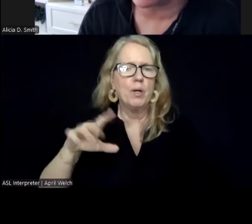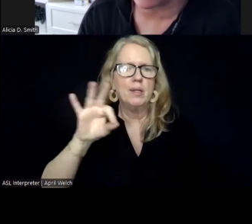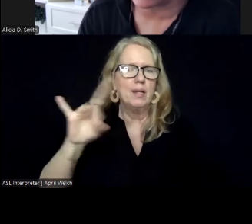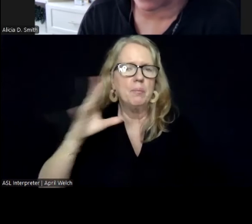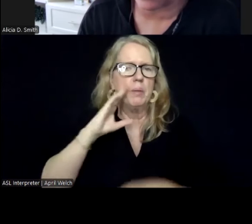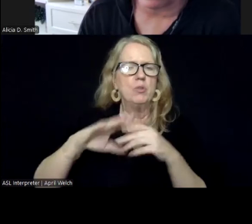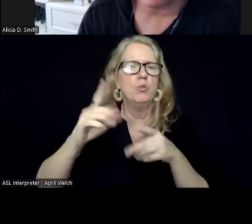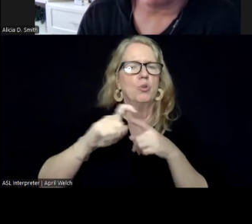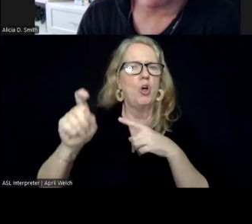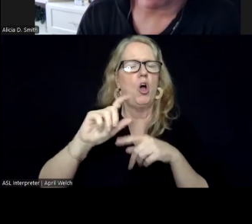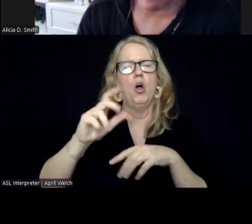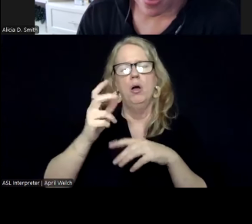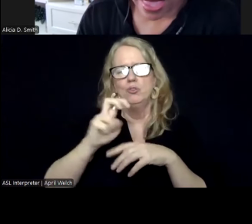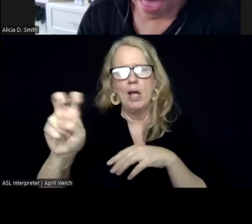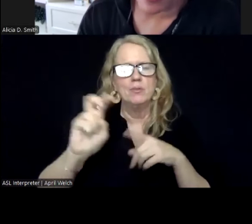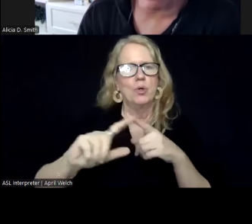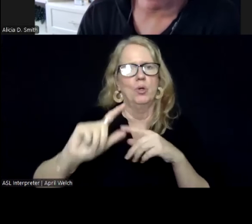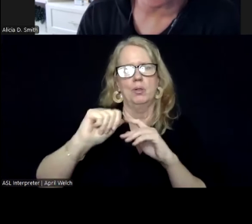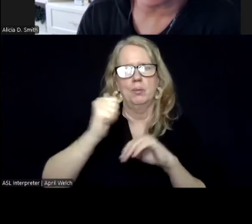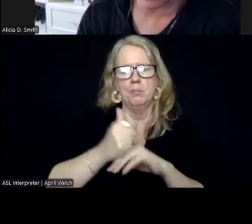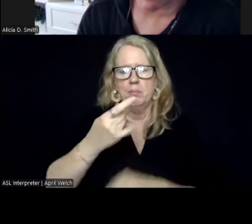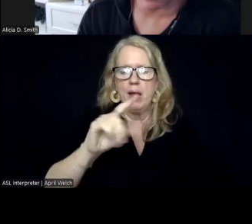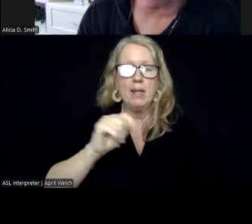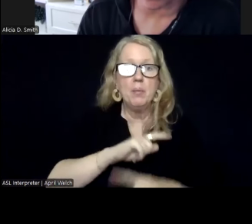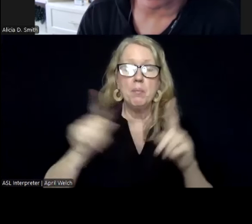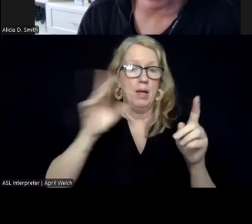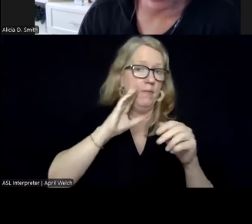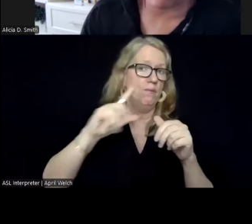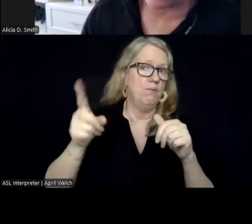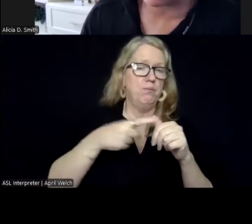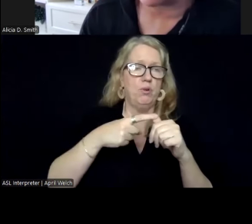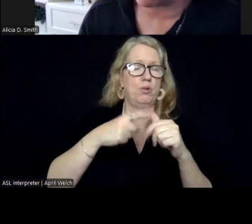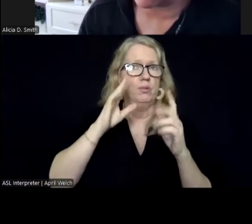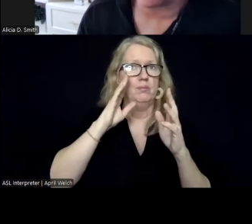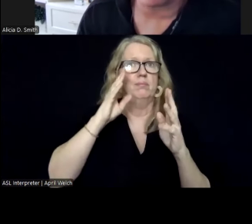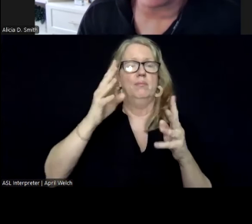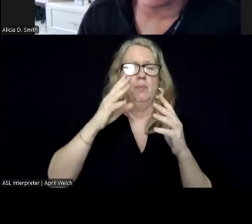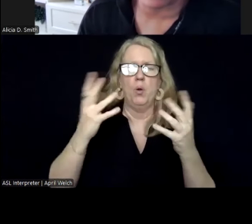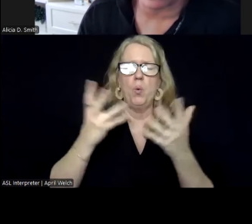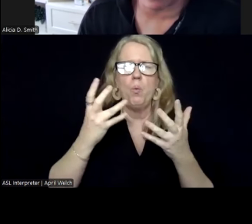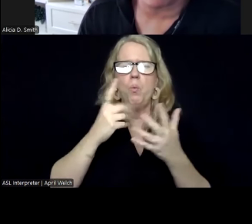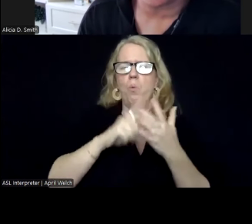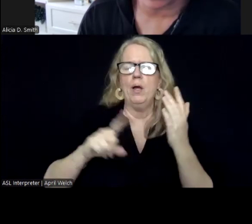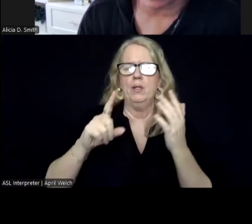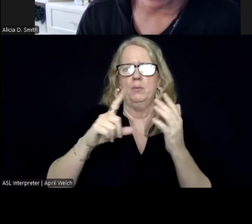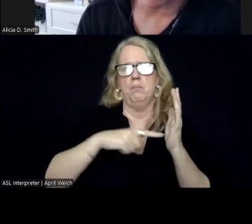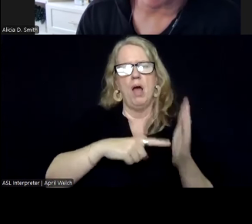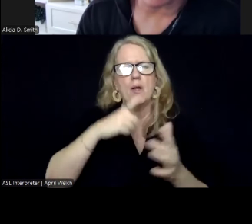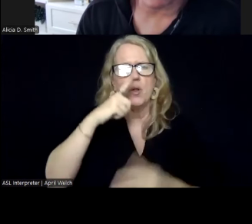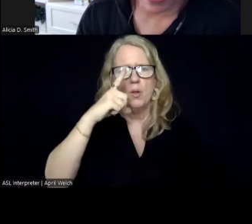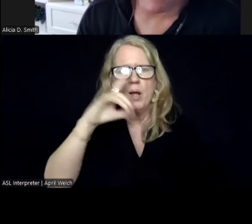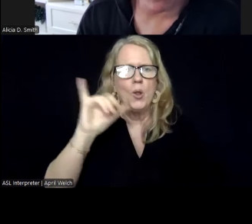transfer pilot and see what that's like. But having first coming up with a kind of what's the logic model, what do we think it's going to